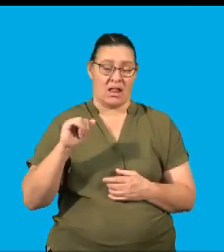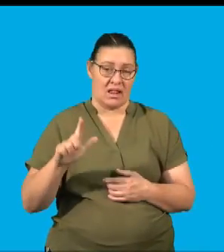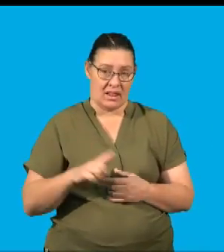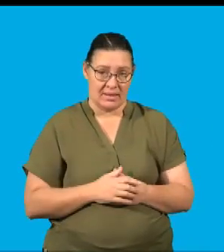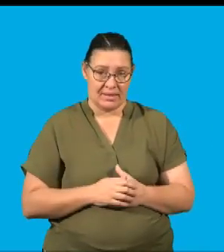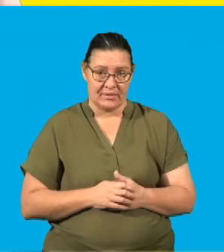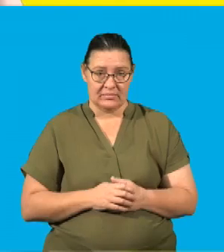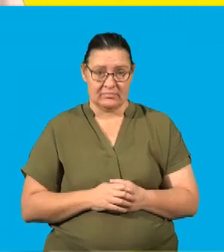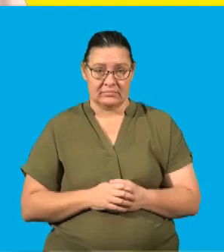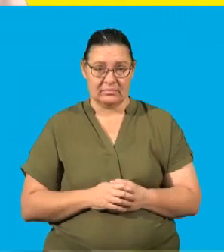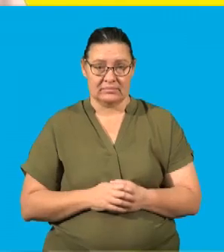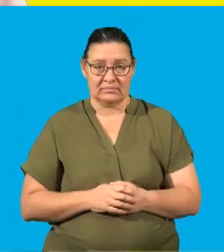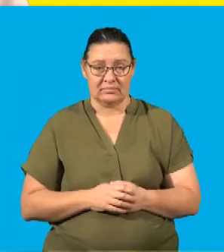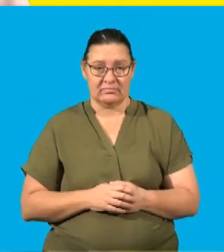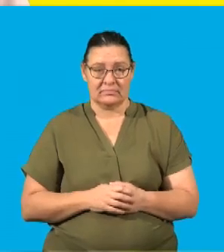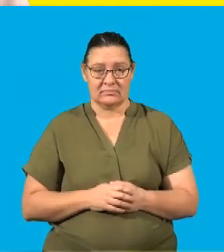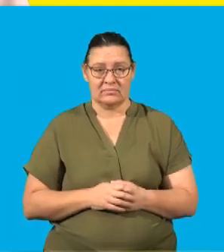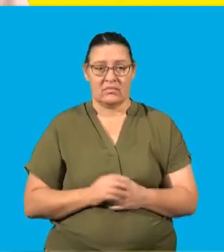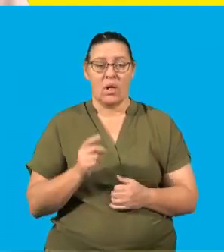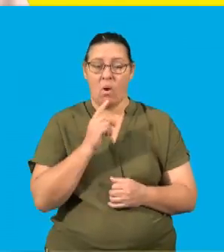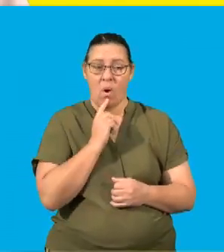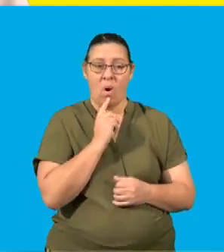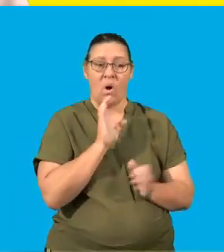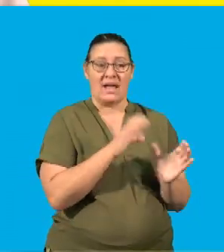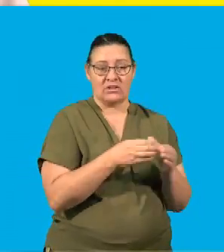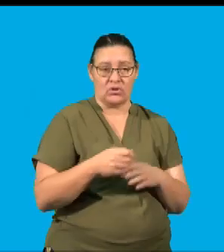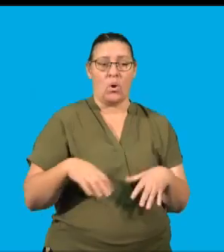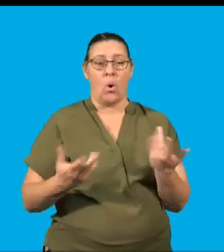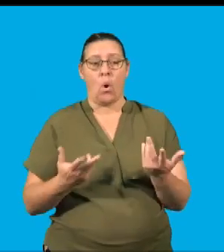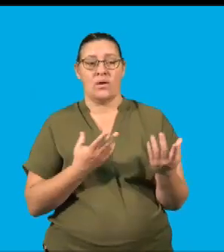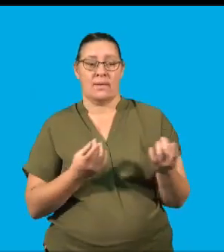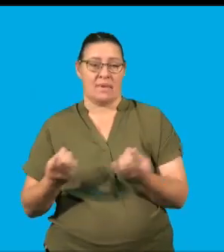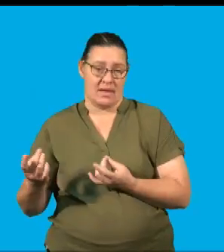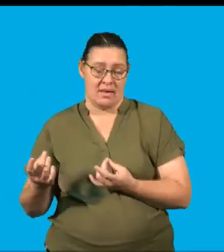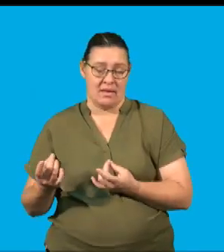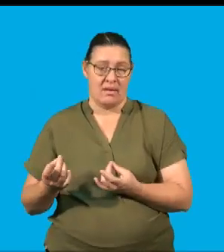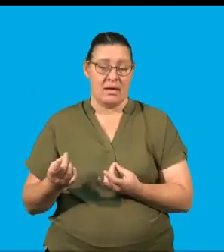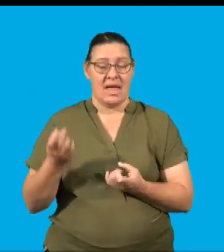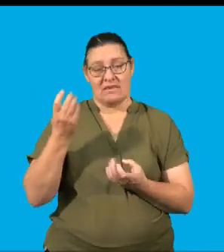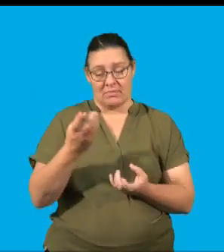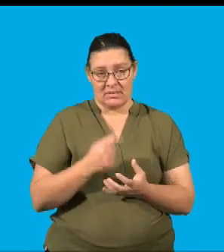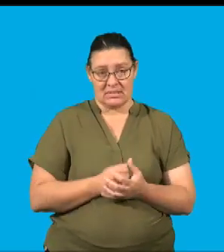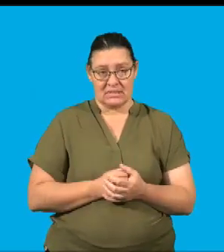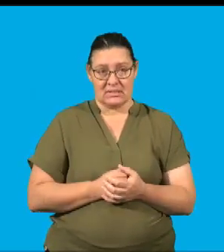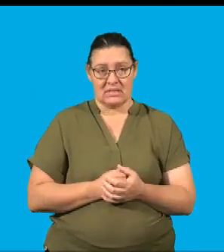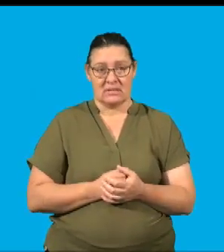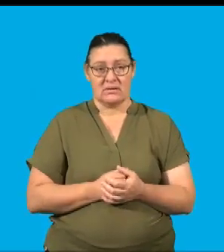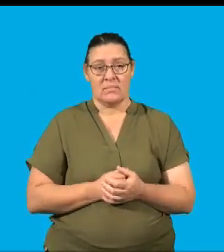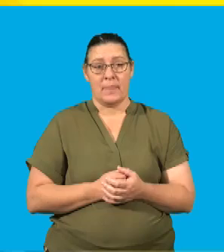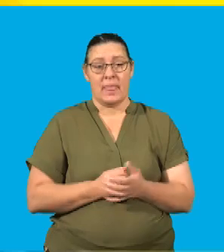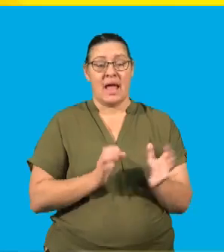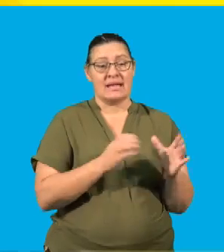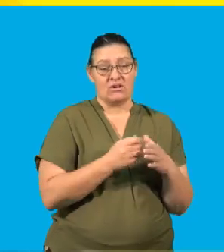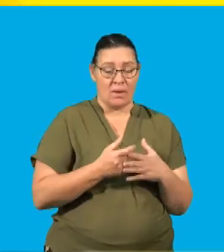in mathematical literacy, we always talk about either categorical or numerical data. If it is